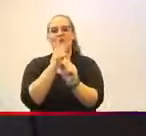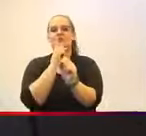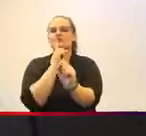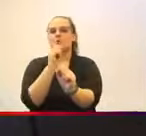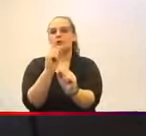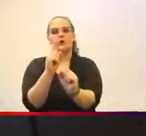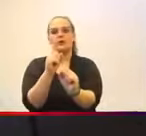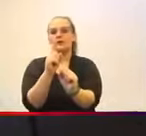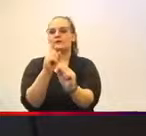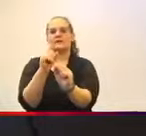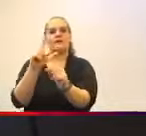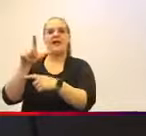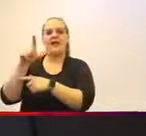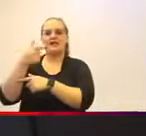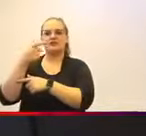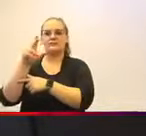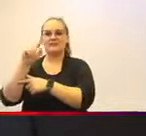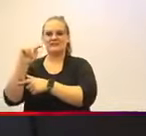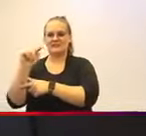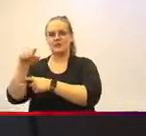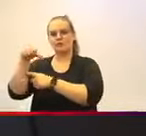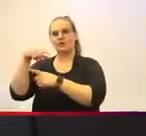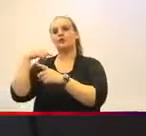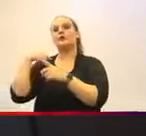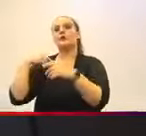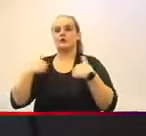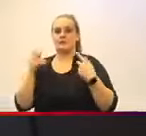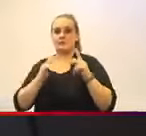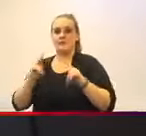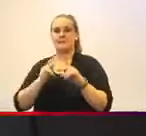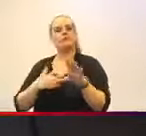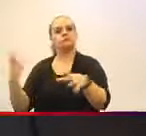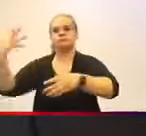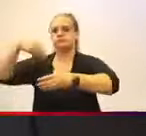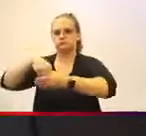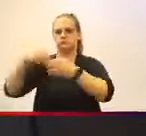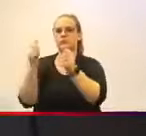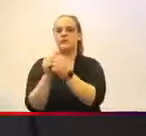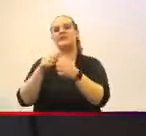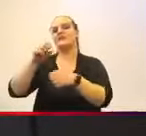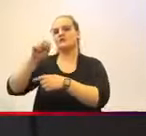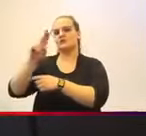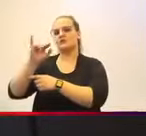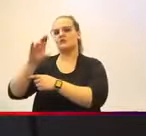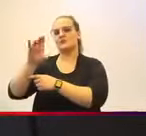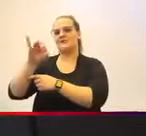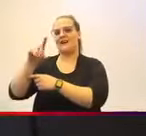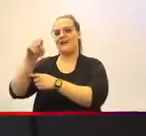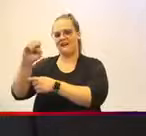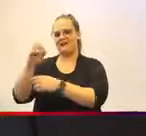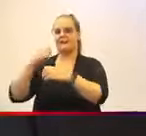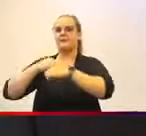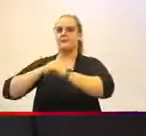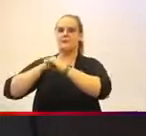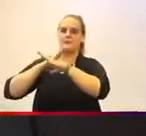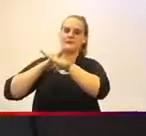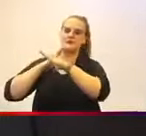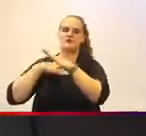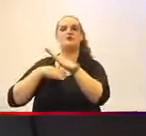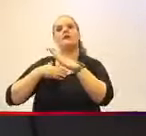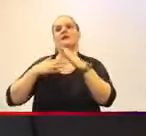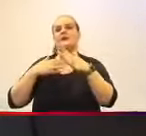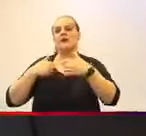LGBTQ youth in suicide prevention efforts because you wanted to take a stand for their lives. Number